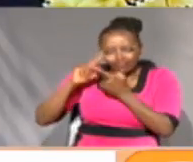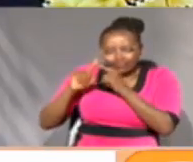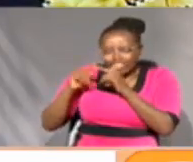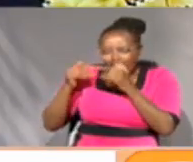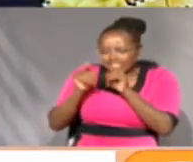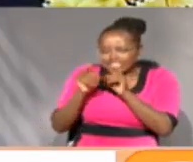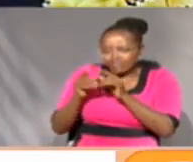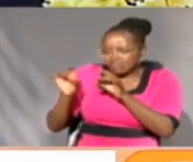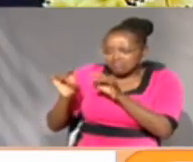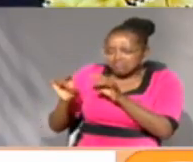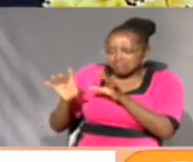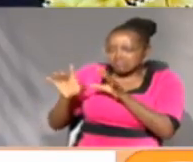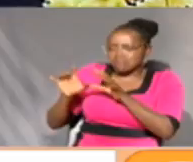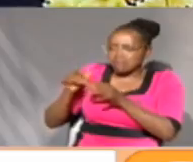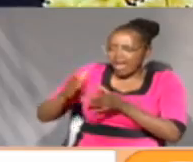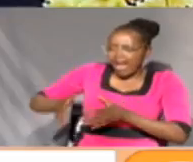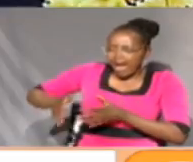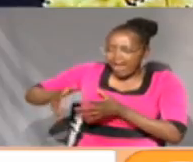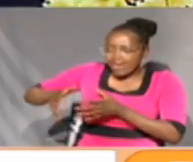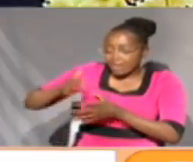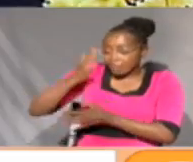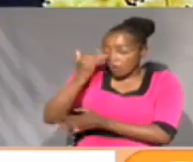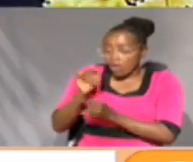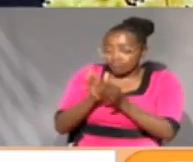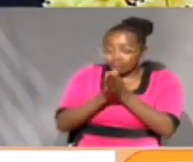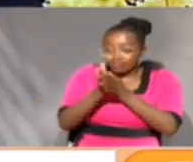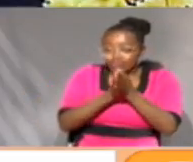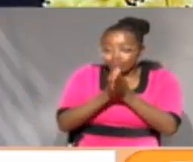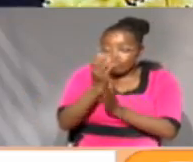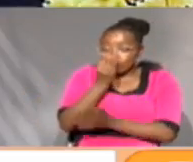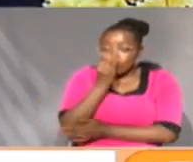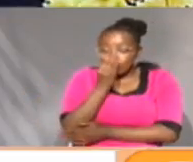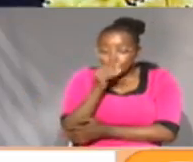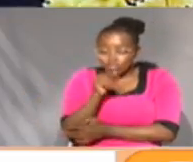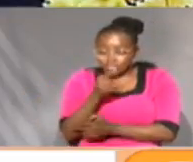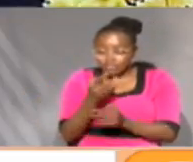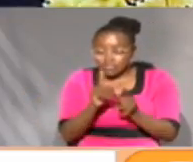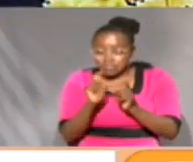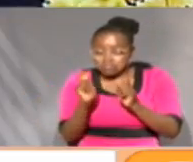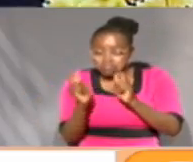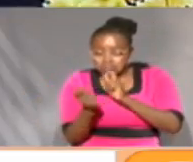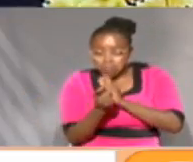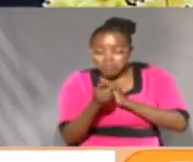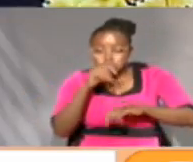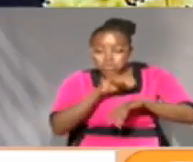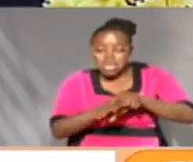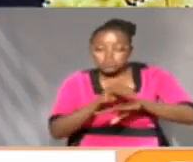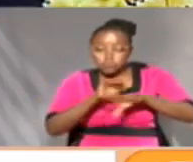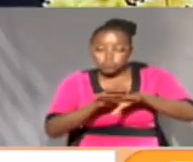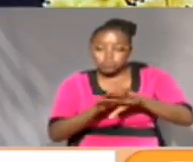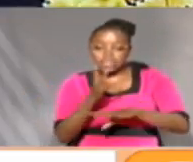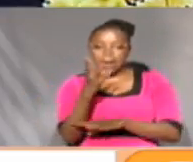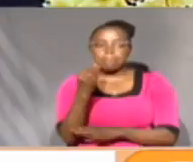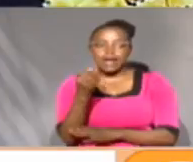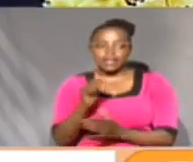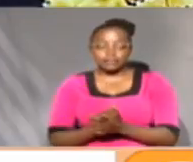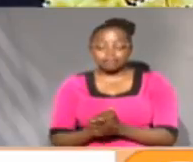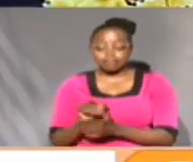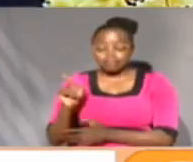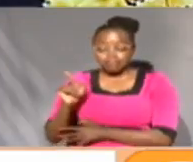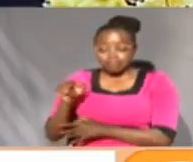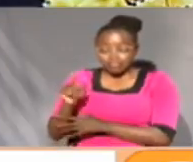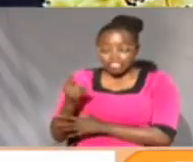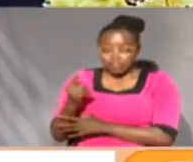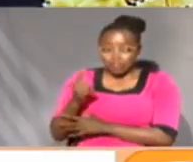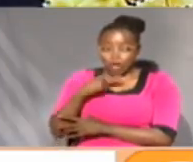up his boots in the near future if his passion for food translates into a steady income. Now, the winger who